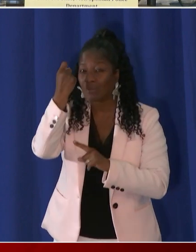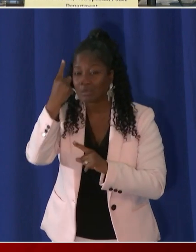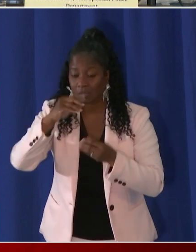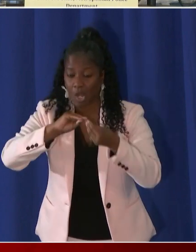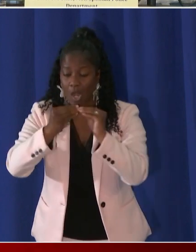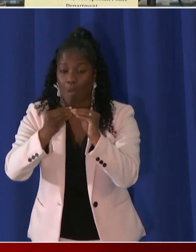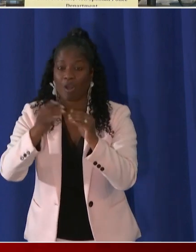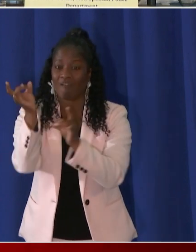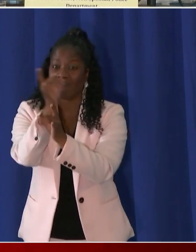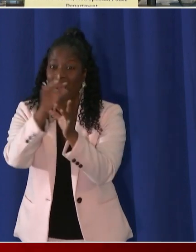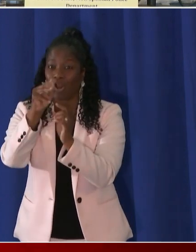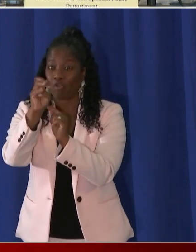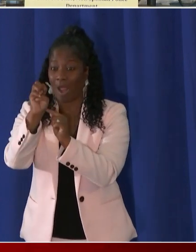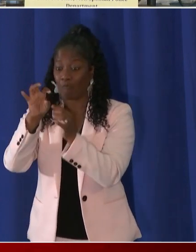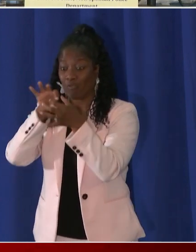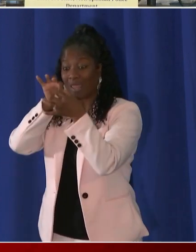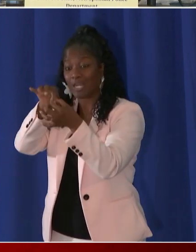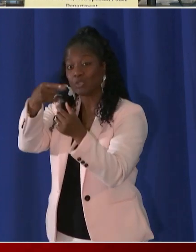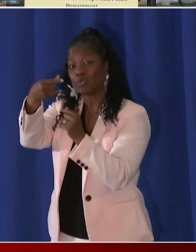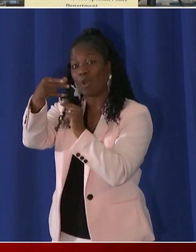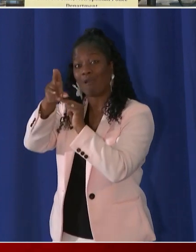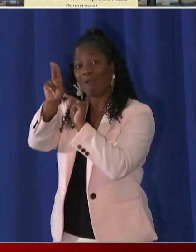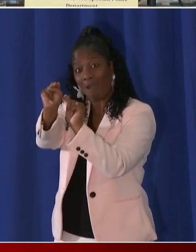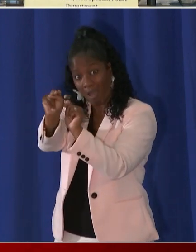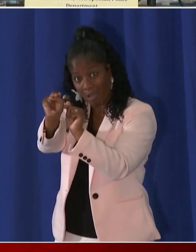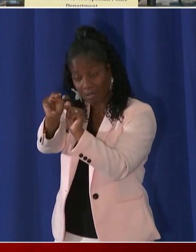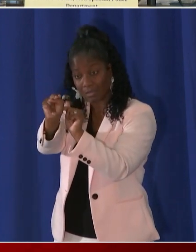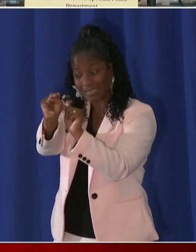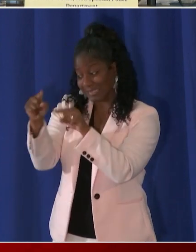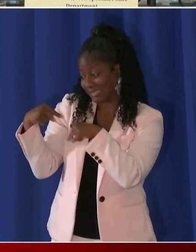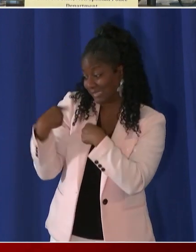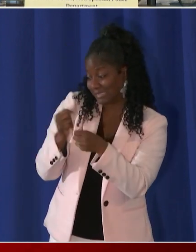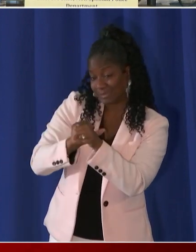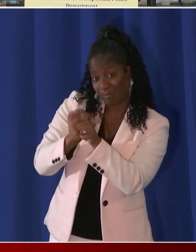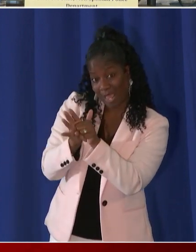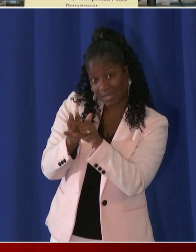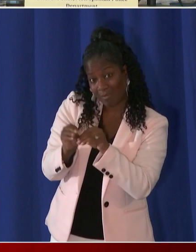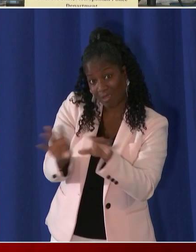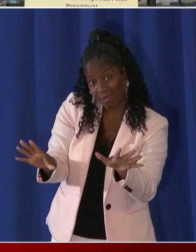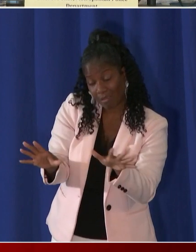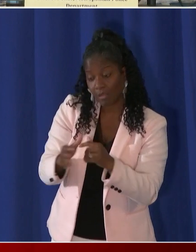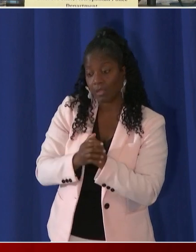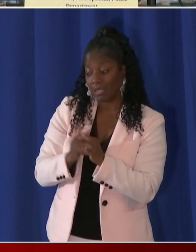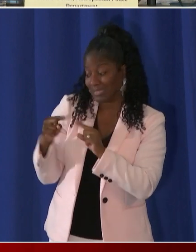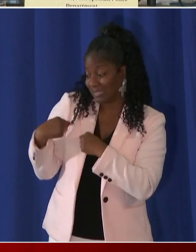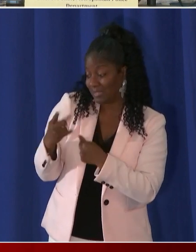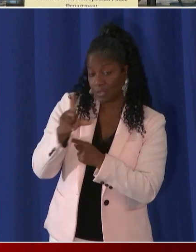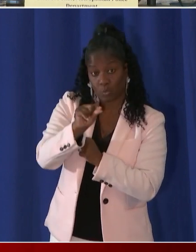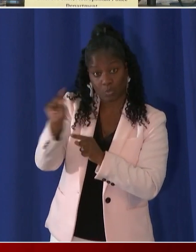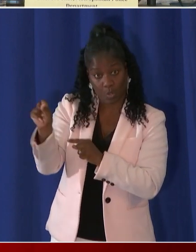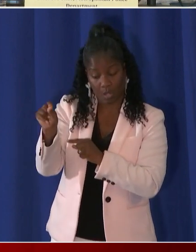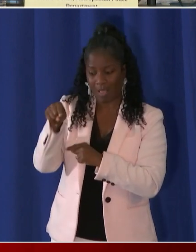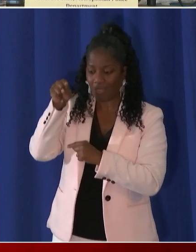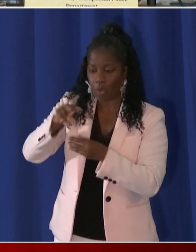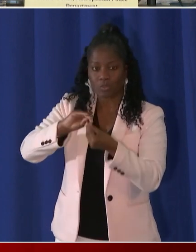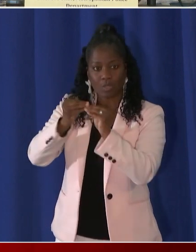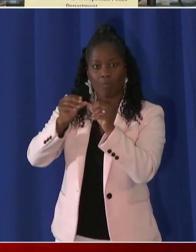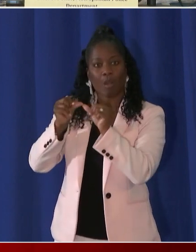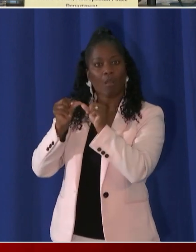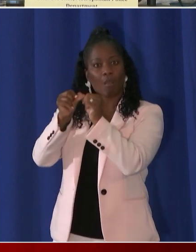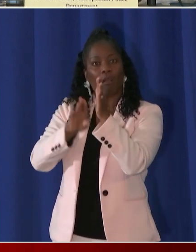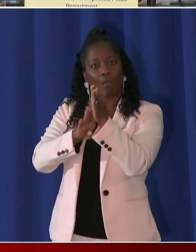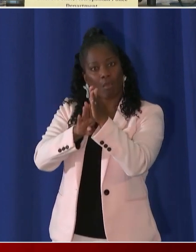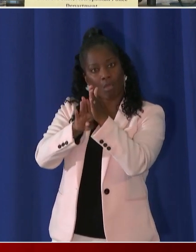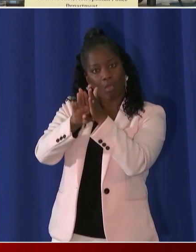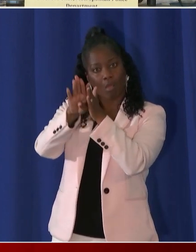violent crimes in the space of gun crime, since the pandemic, since 2020, those numbers have continued